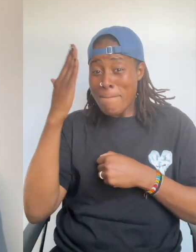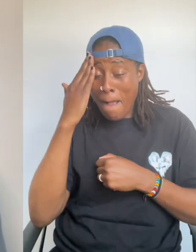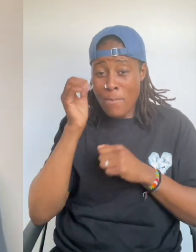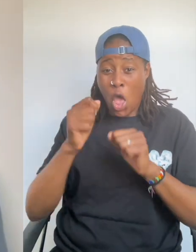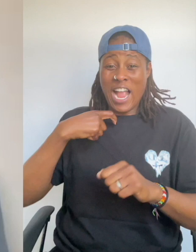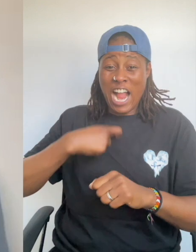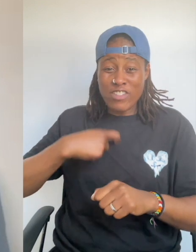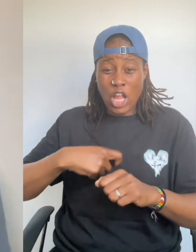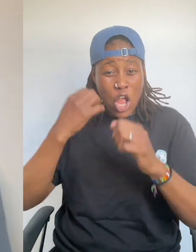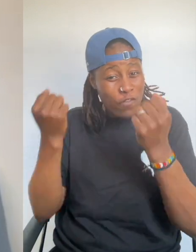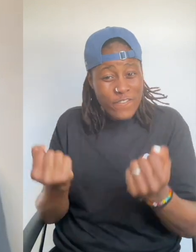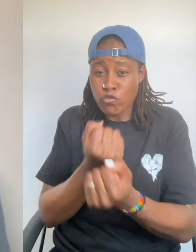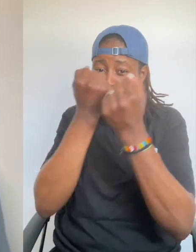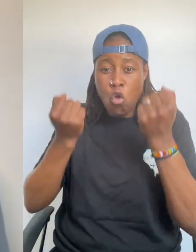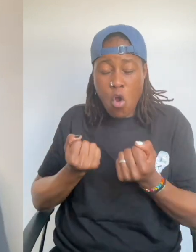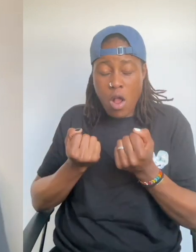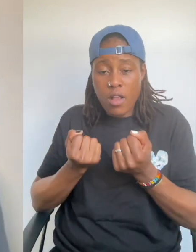strong character.